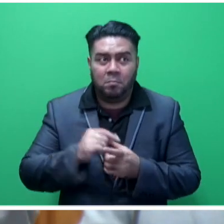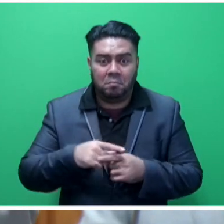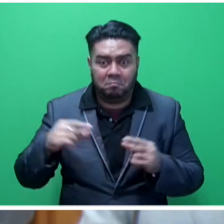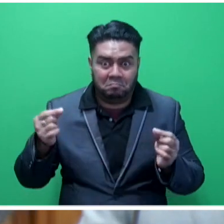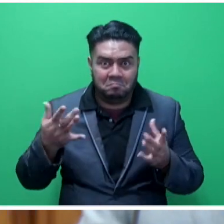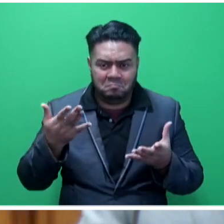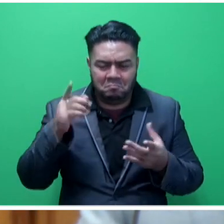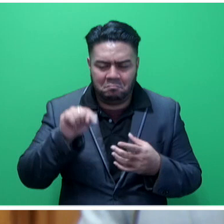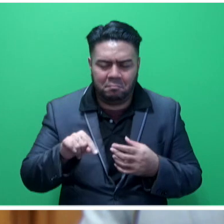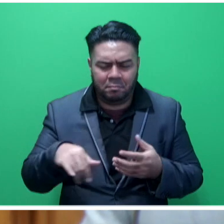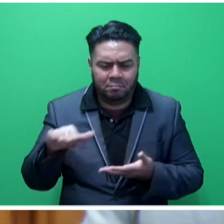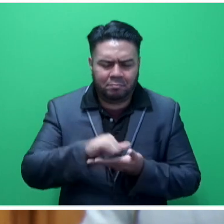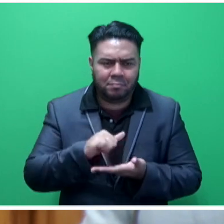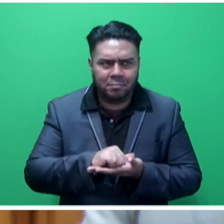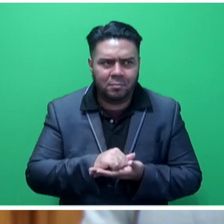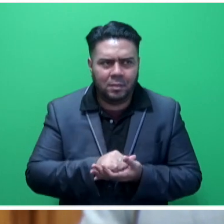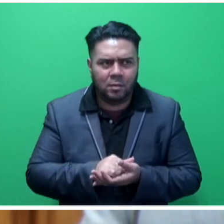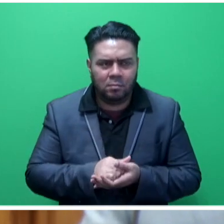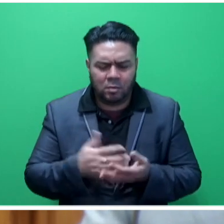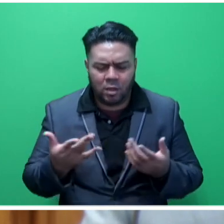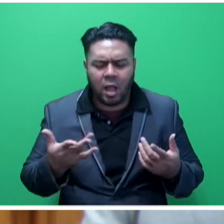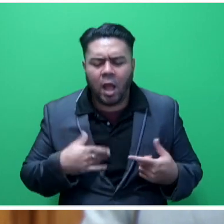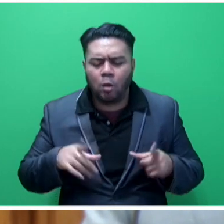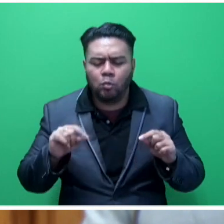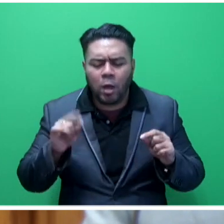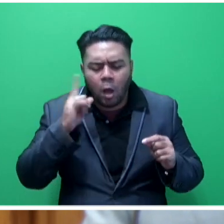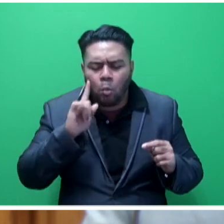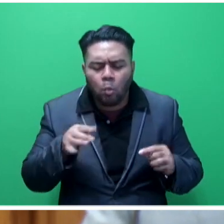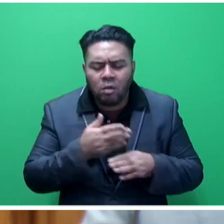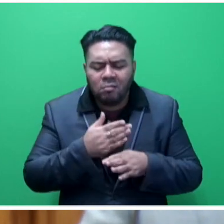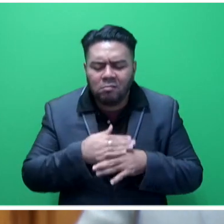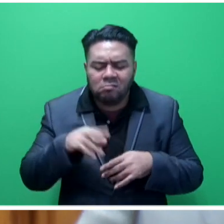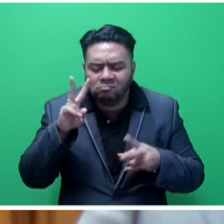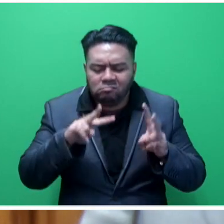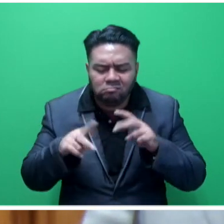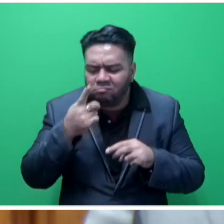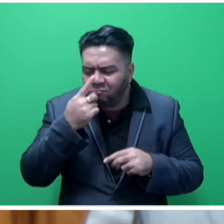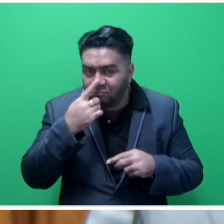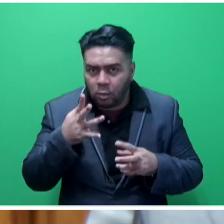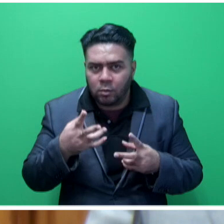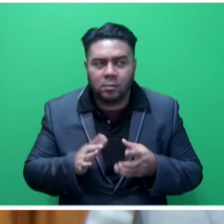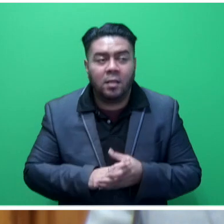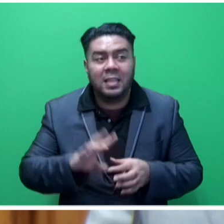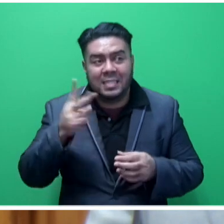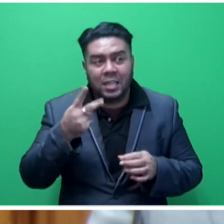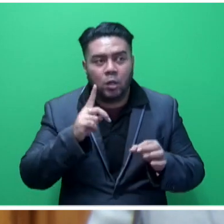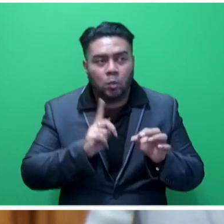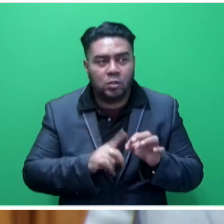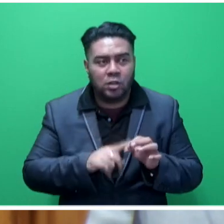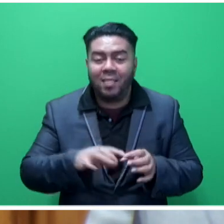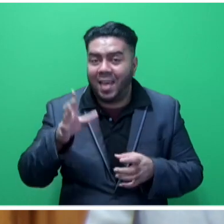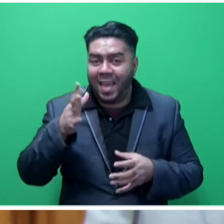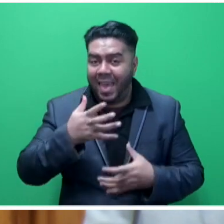of the base and what needs to be done in the room. The second question is, yes, the asthma station is